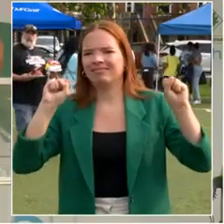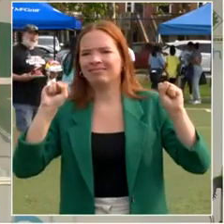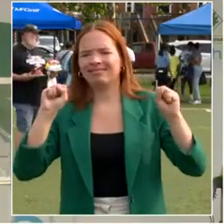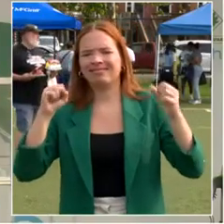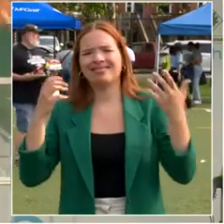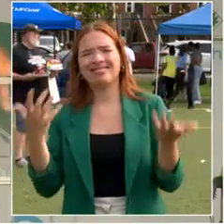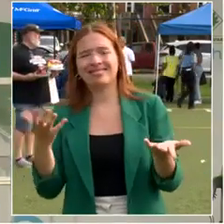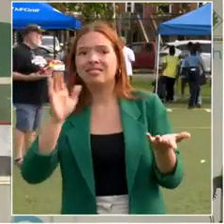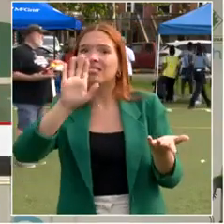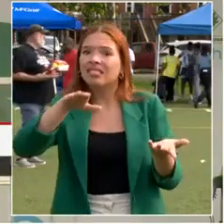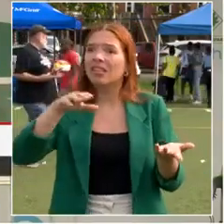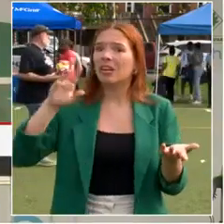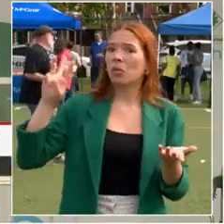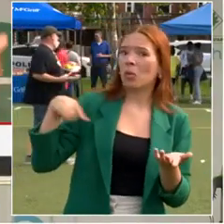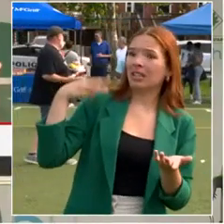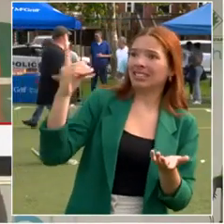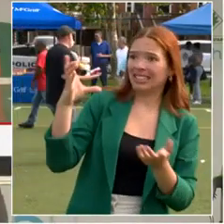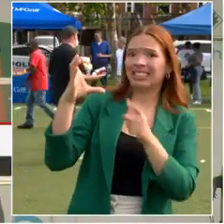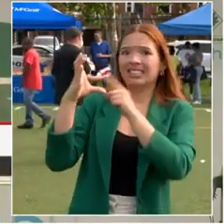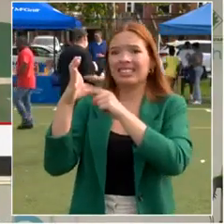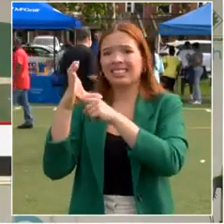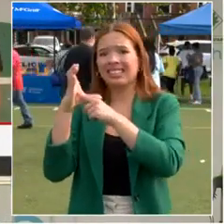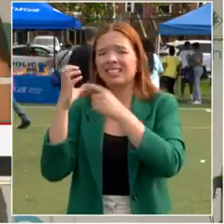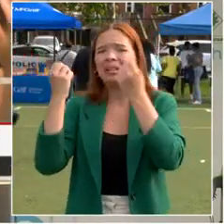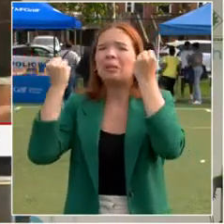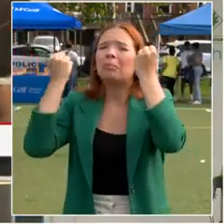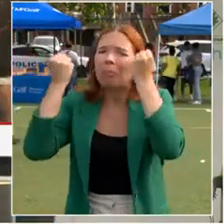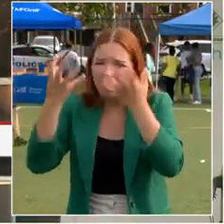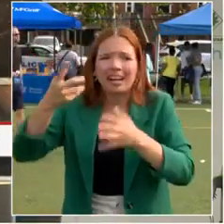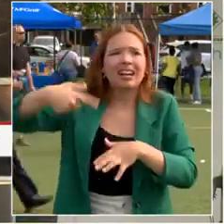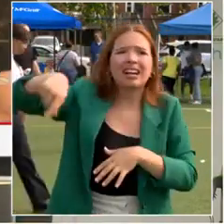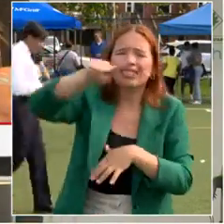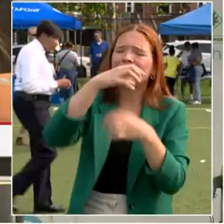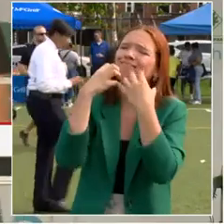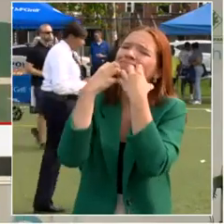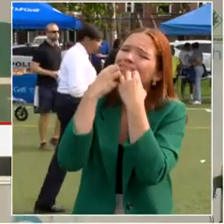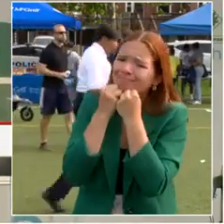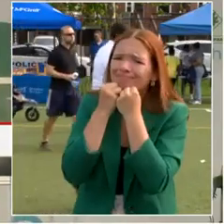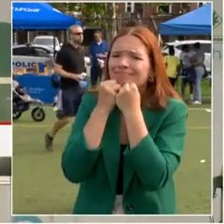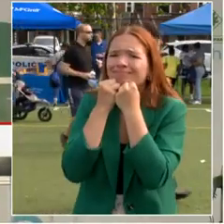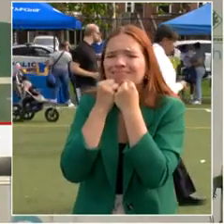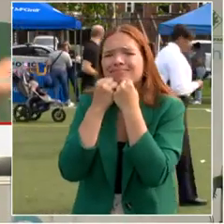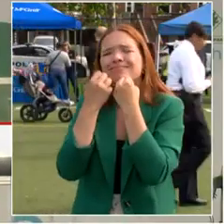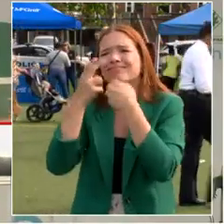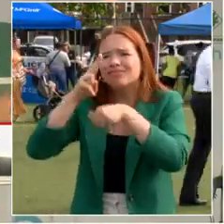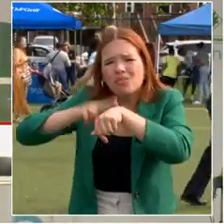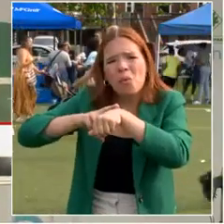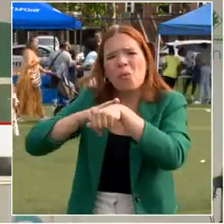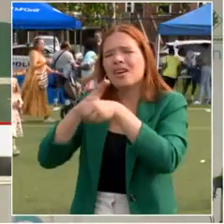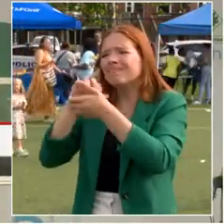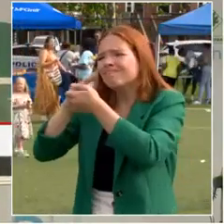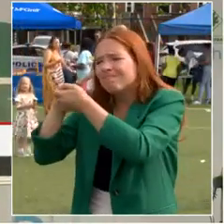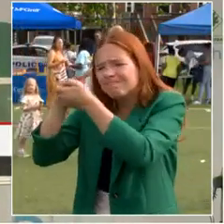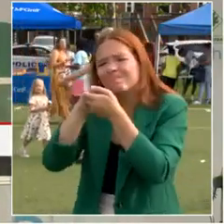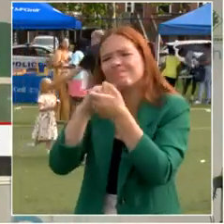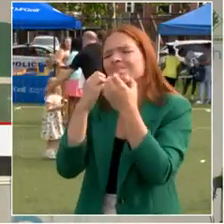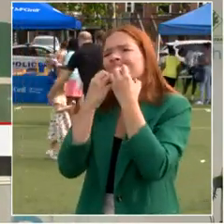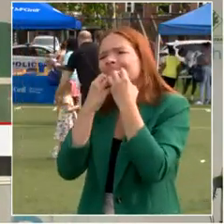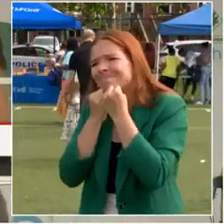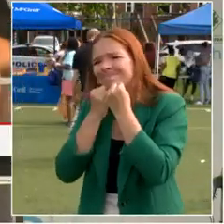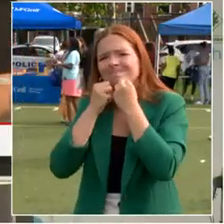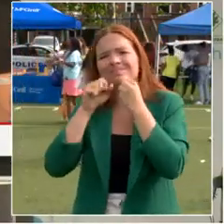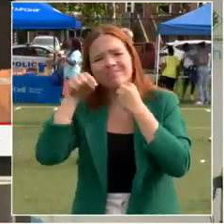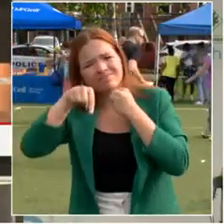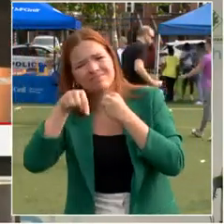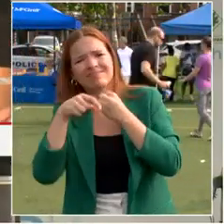people who care deeply about each other, about our city, and we know that it's care that draws us together as neighbors and